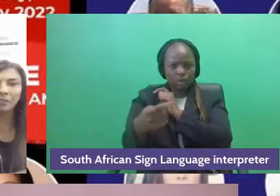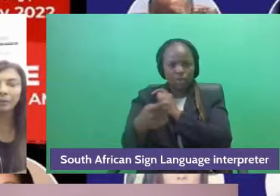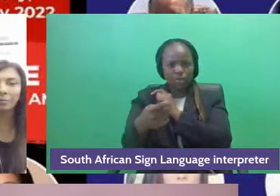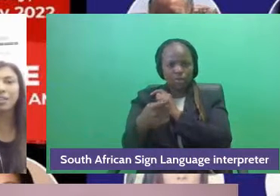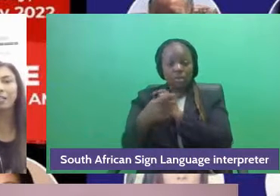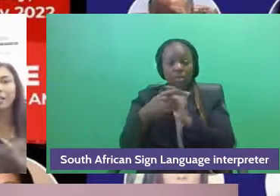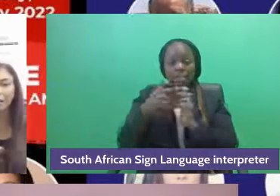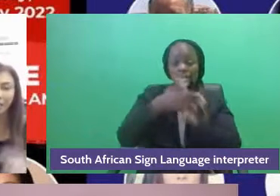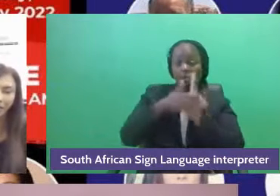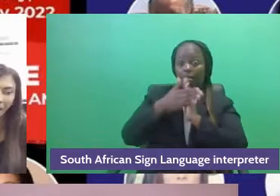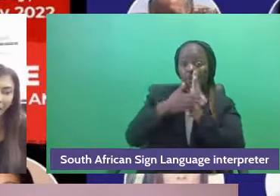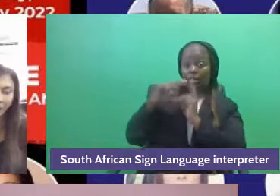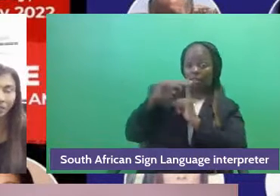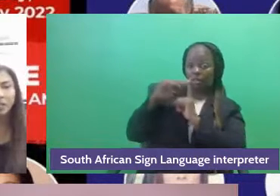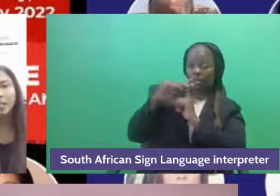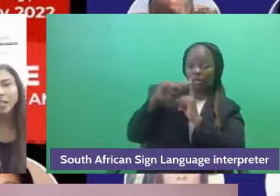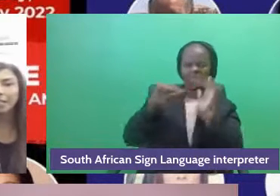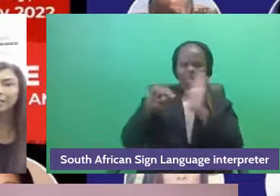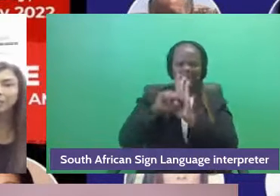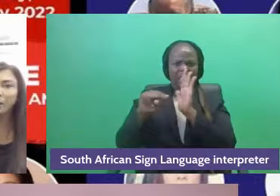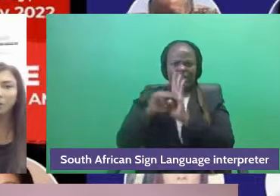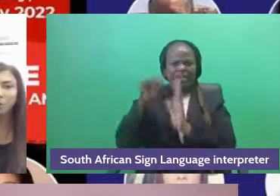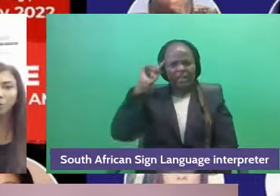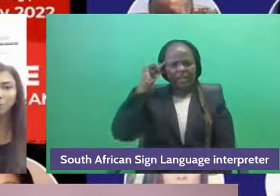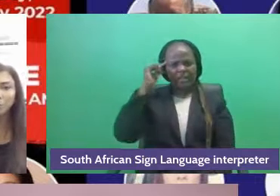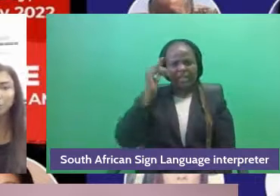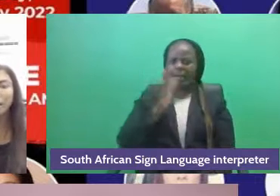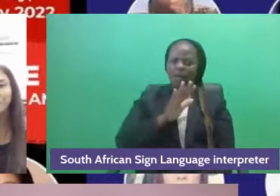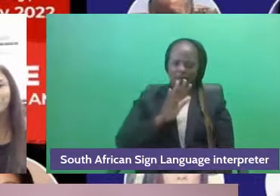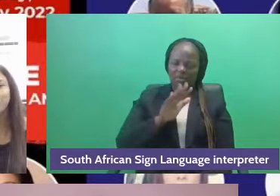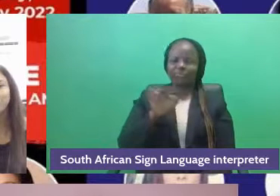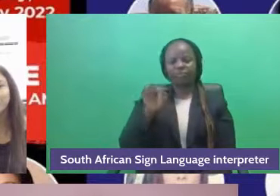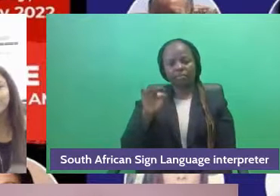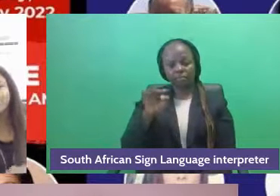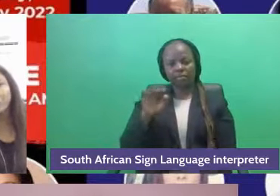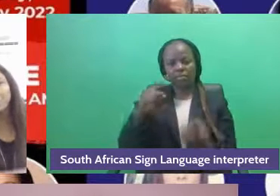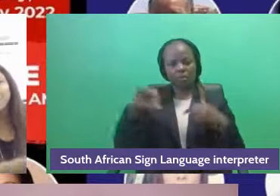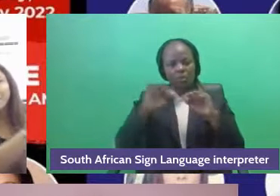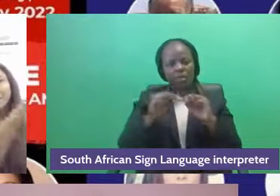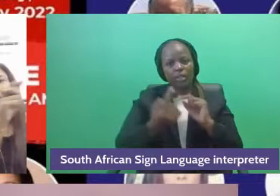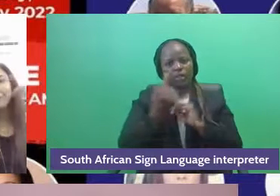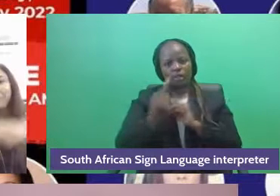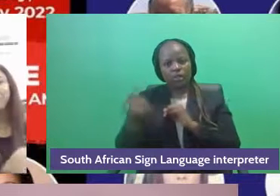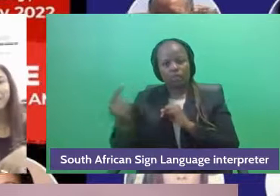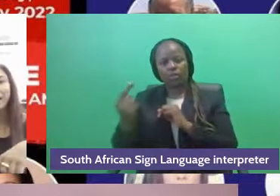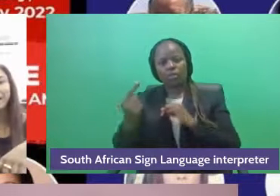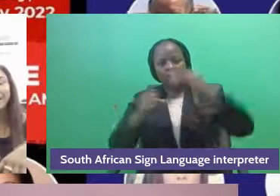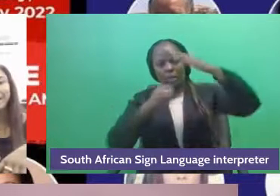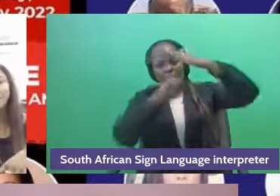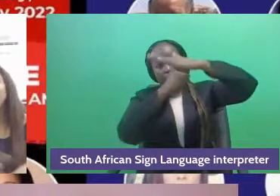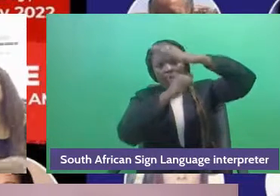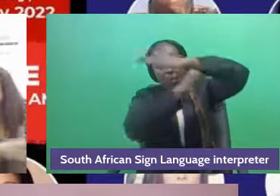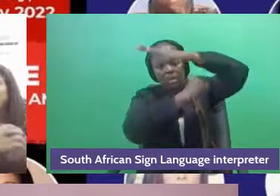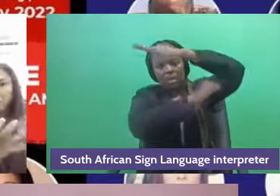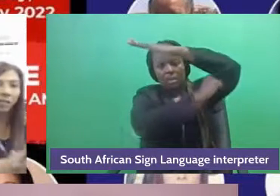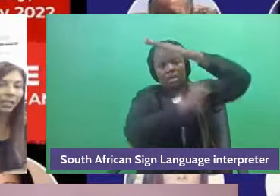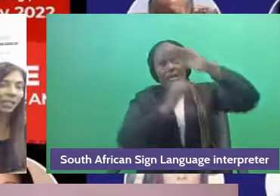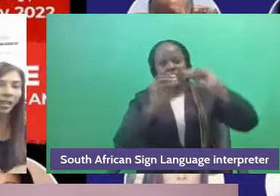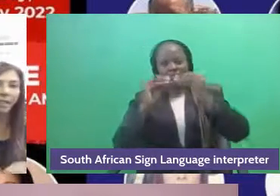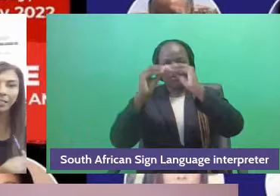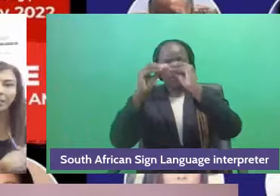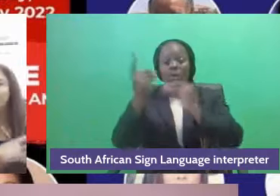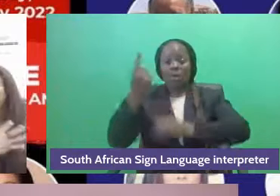positive standpoint rather than a negative, yes, we are all trying to build this bridge where ideally one day